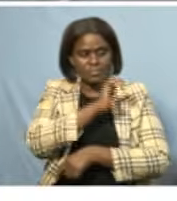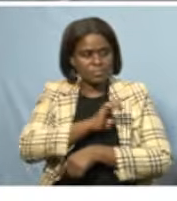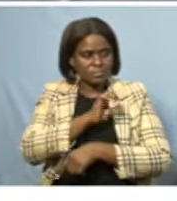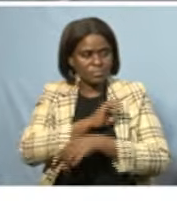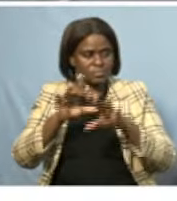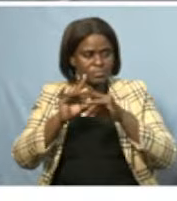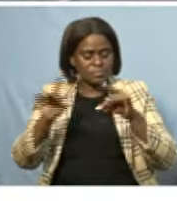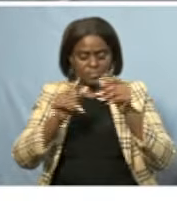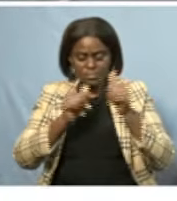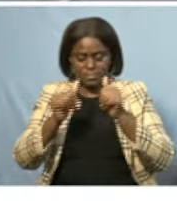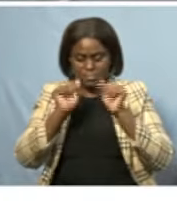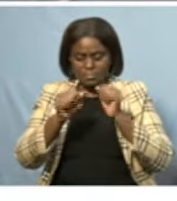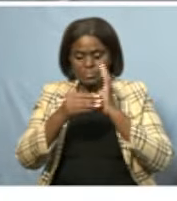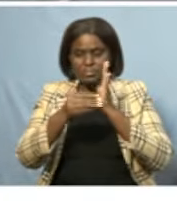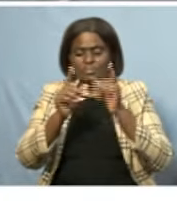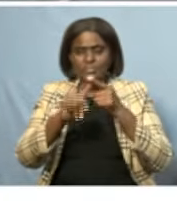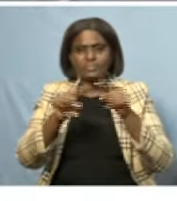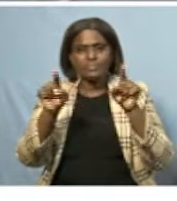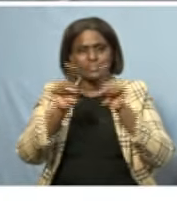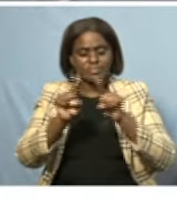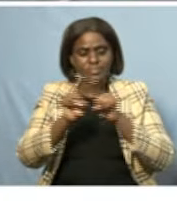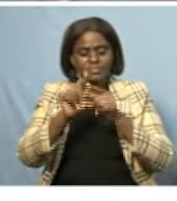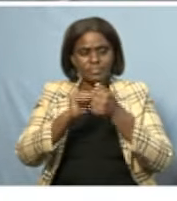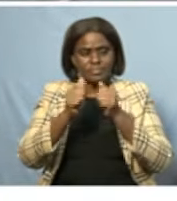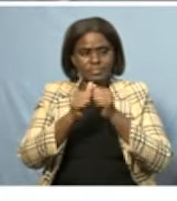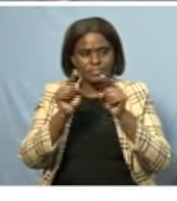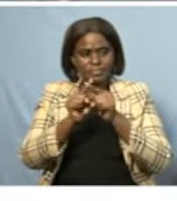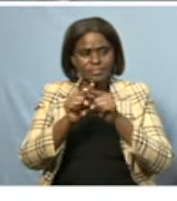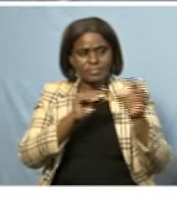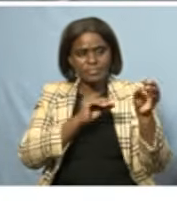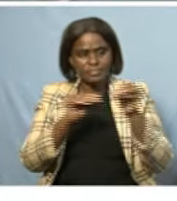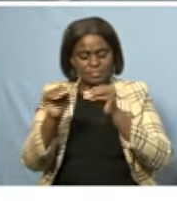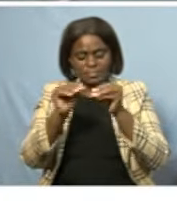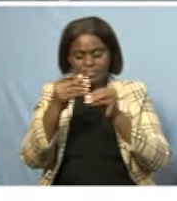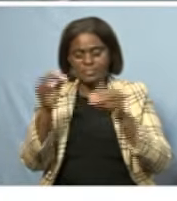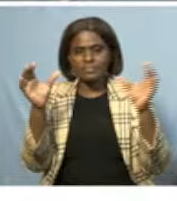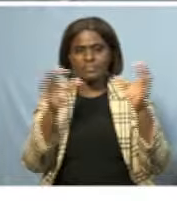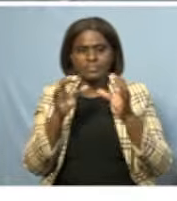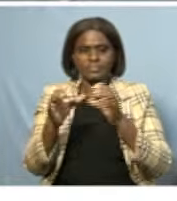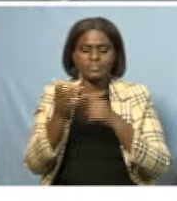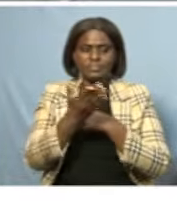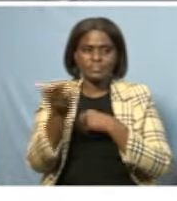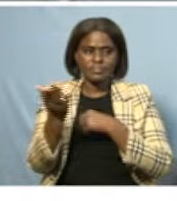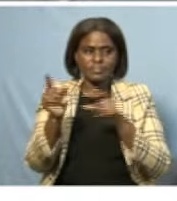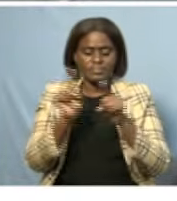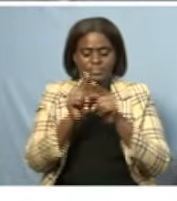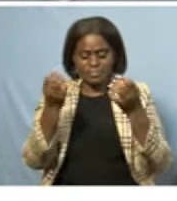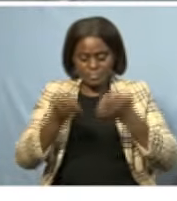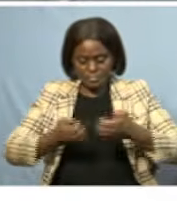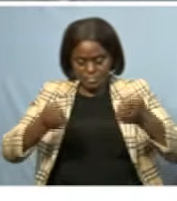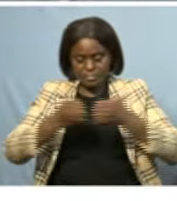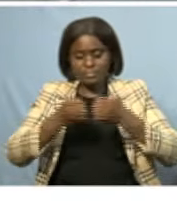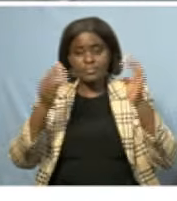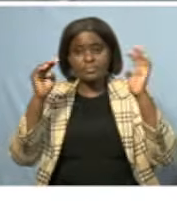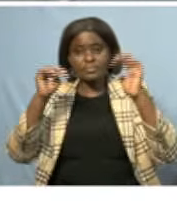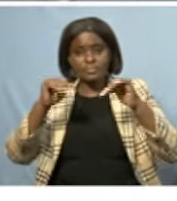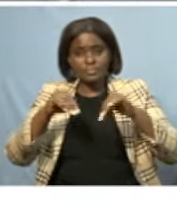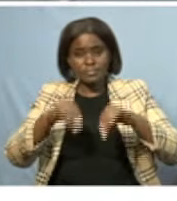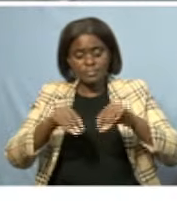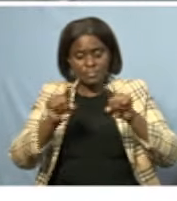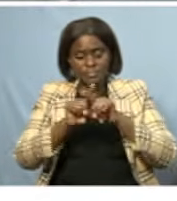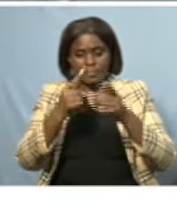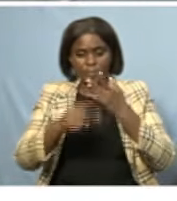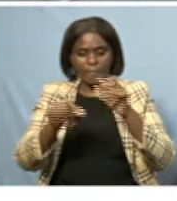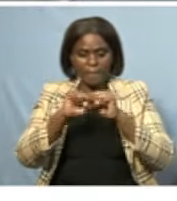land administration can lead to consequences such as displacement of communities, environmental degradation,